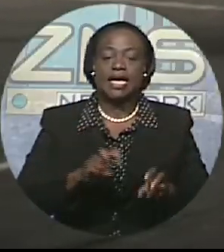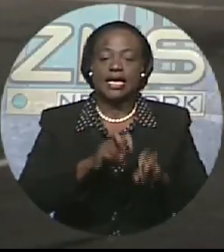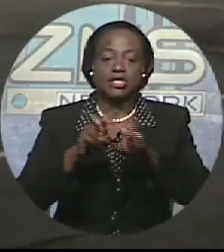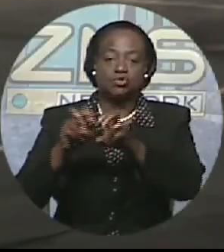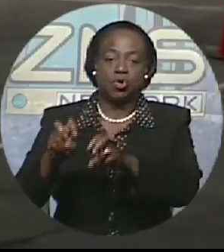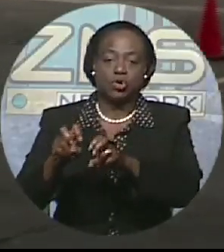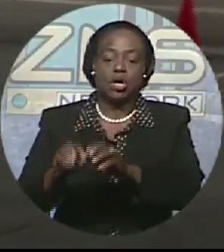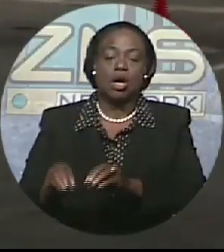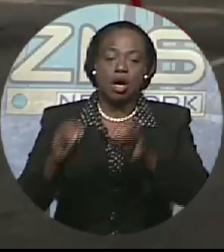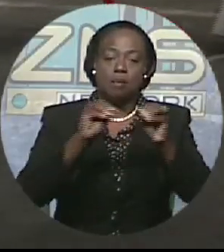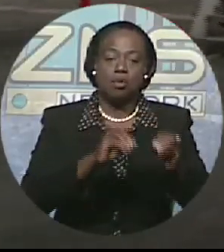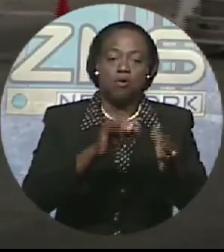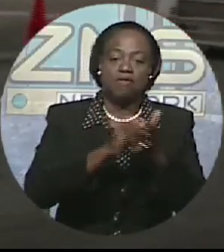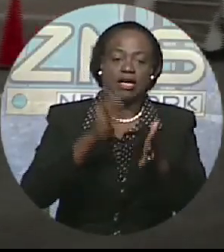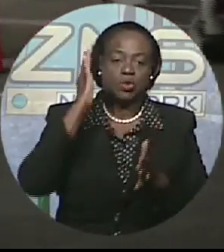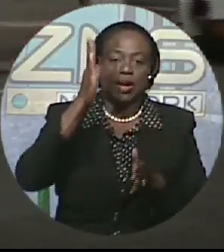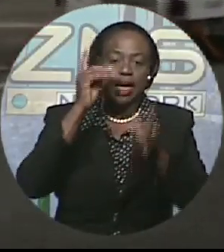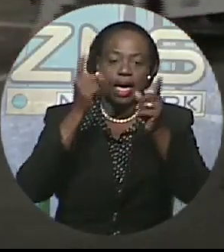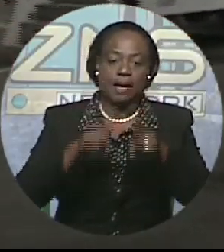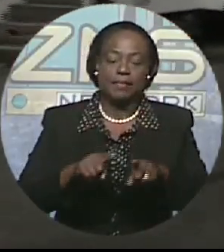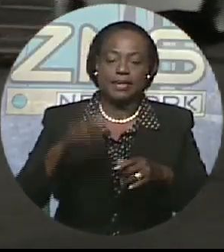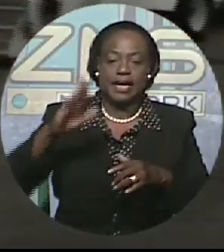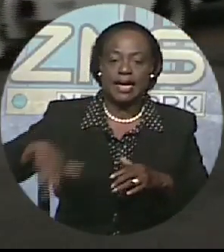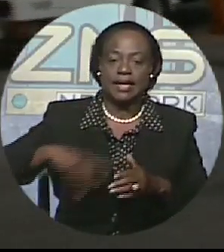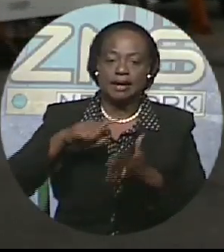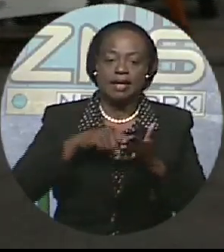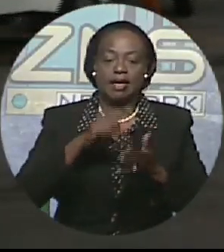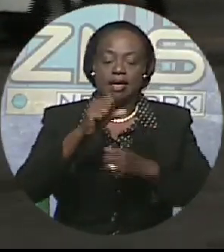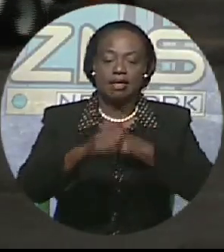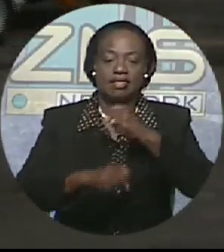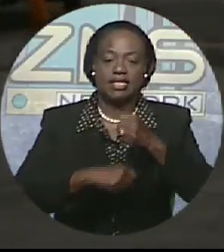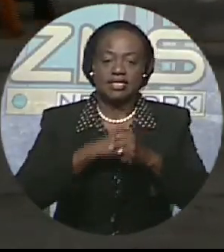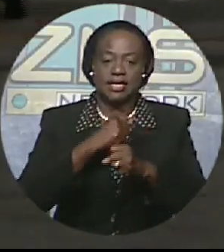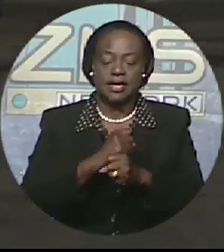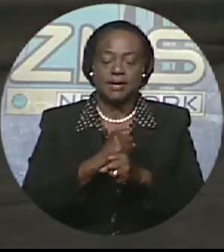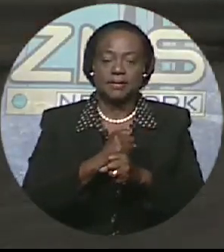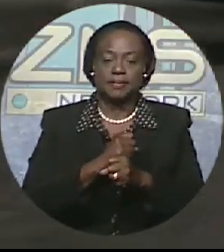is expected to come on stream later this year. C.S. Scatterly, ZNS Network News.